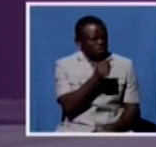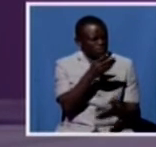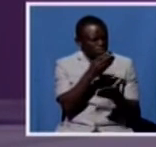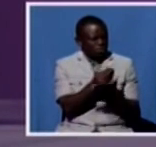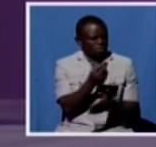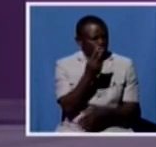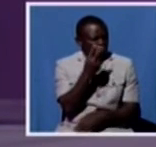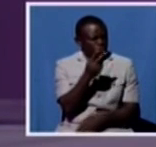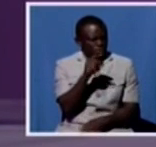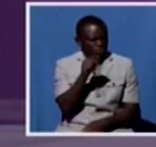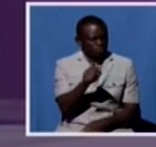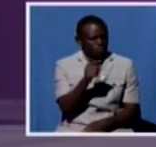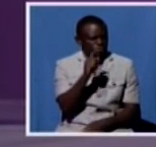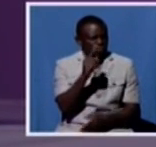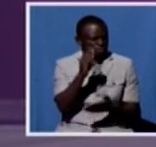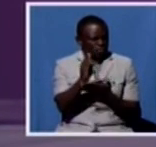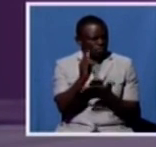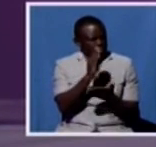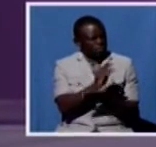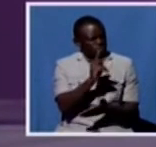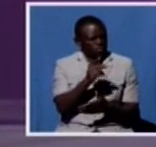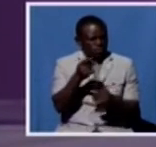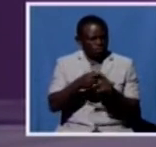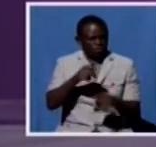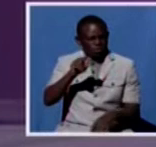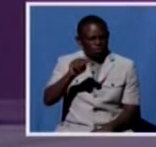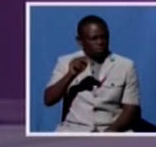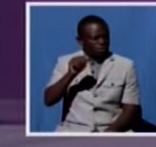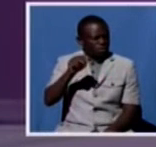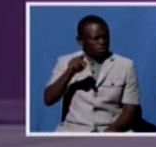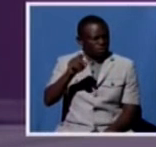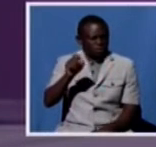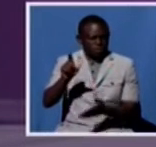Yes. We've started paying already.